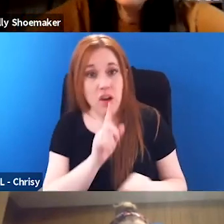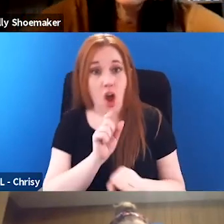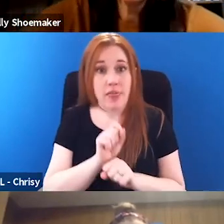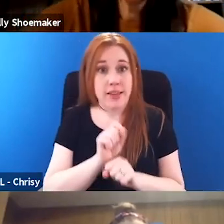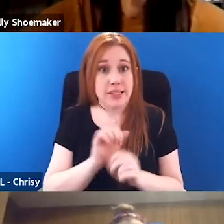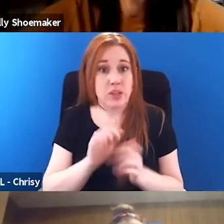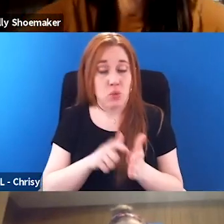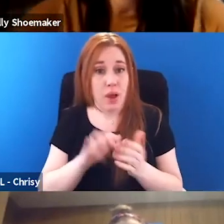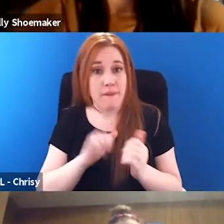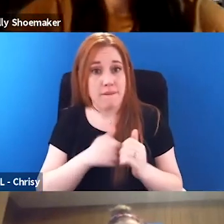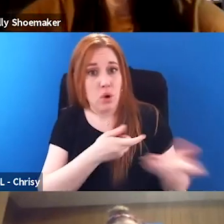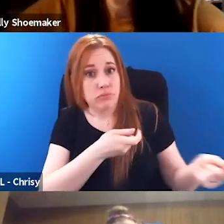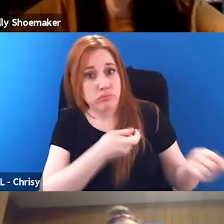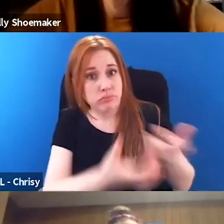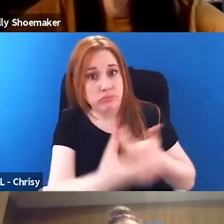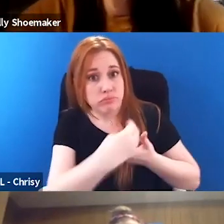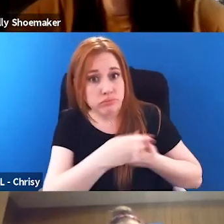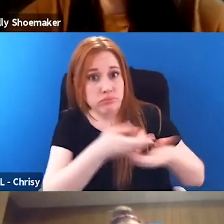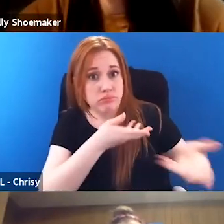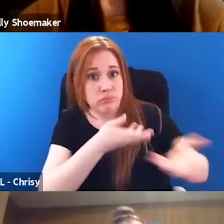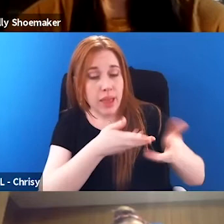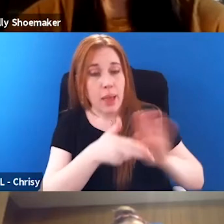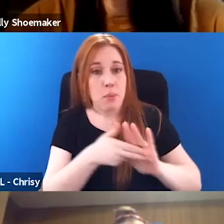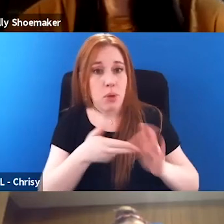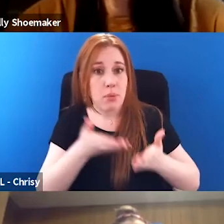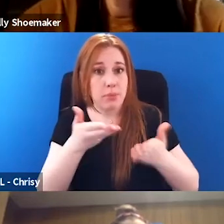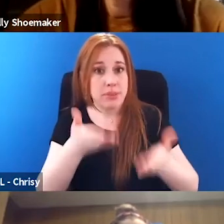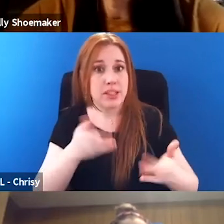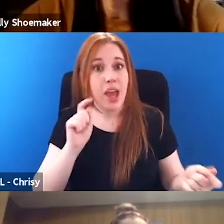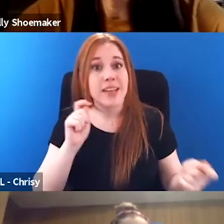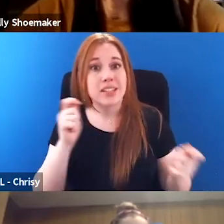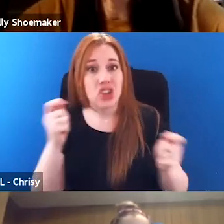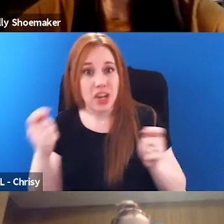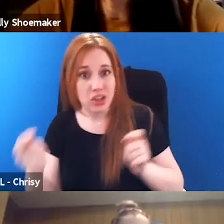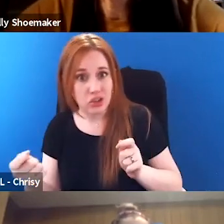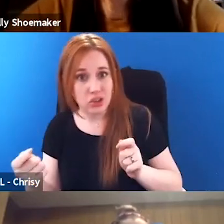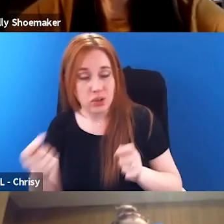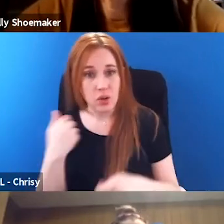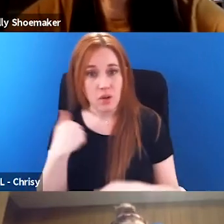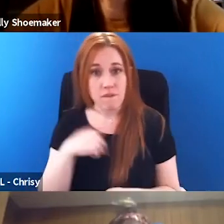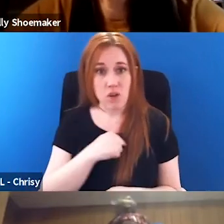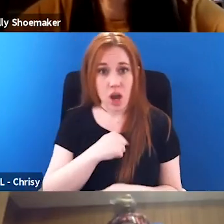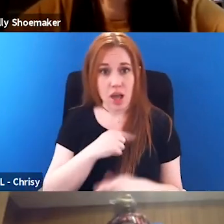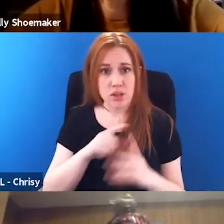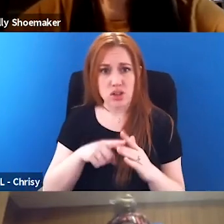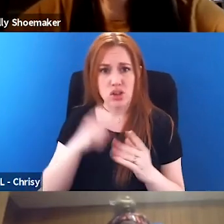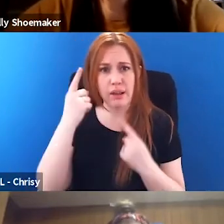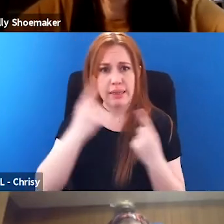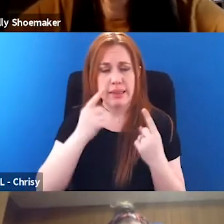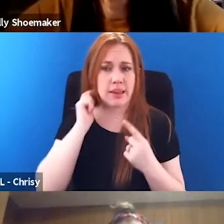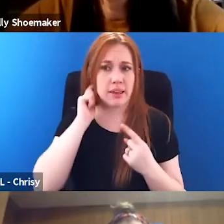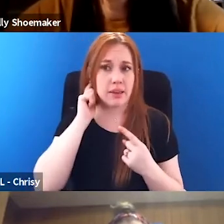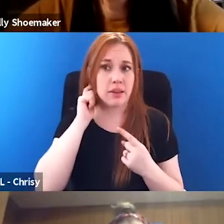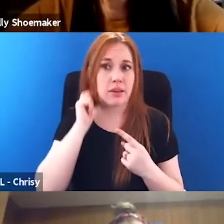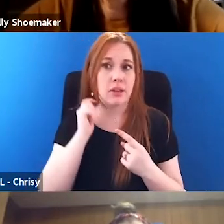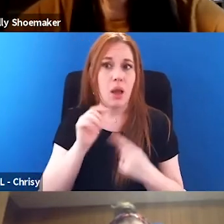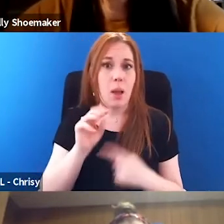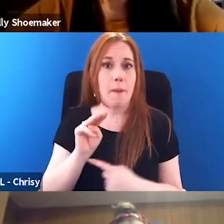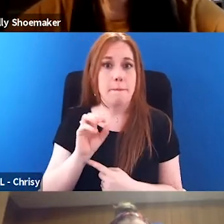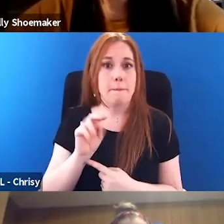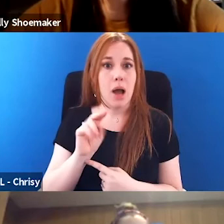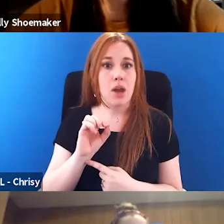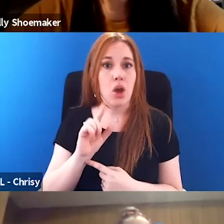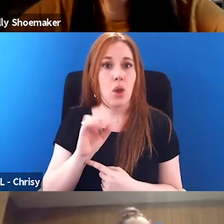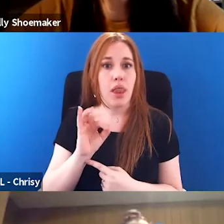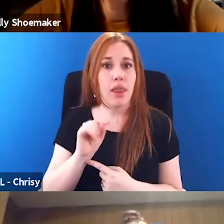engage consumers and brand propositions has shifted. For us to begin to start thinking that that a monolith of